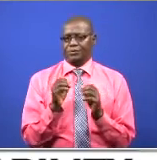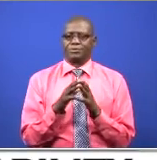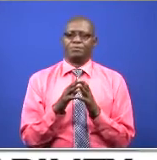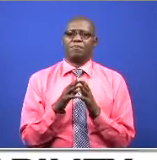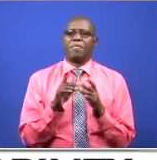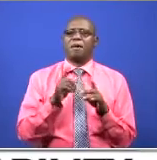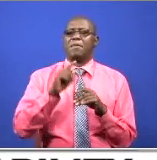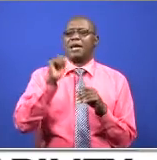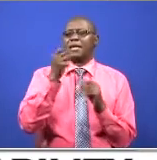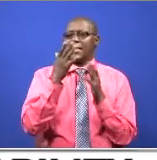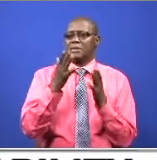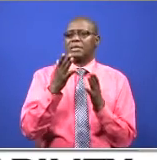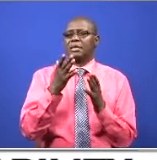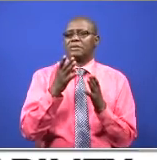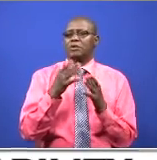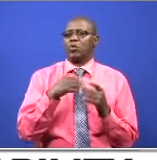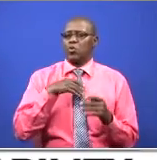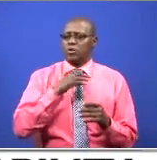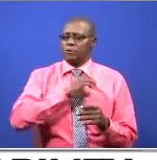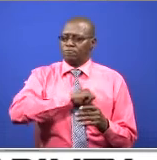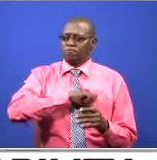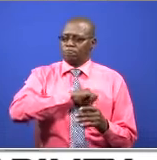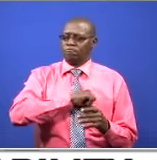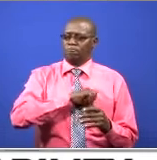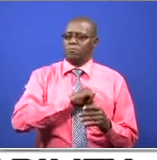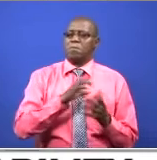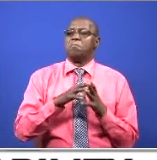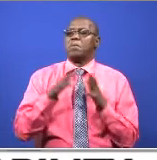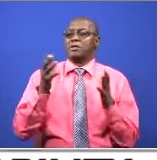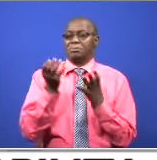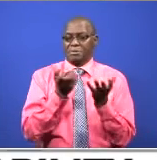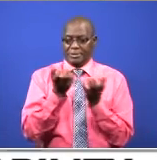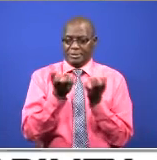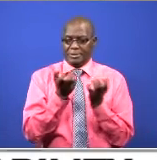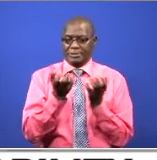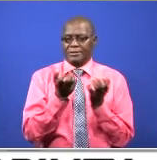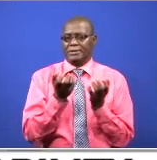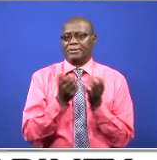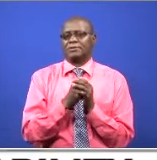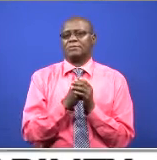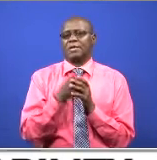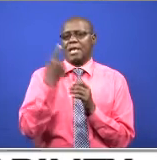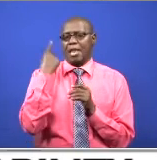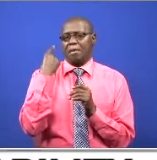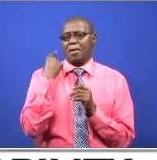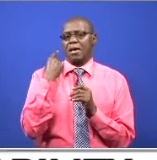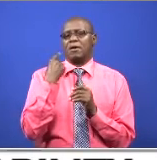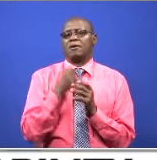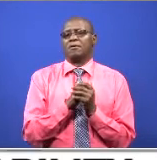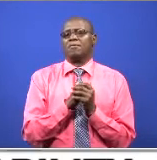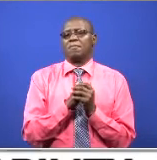Kenyans are known to be resilient. So much of the businesses, yes, about, in number, numerically,